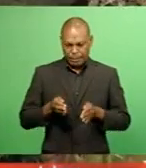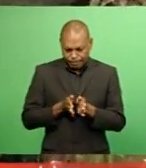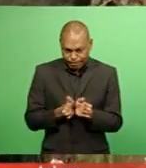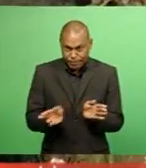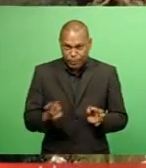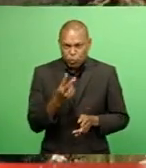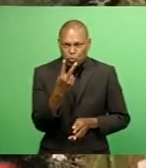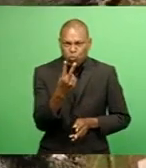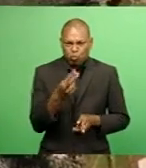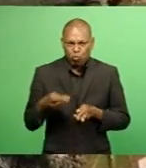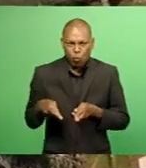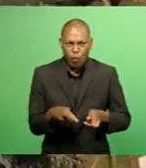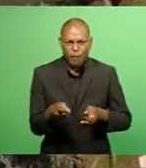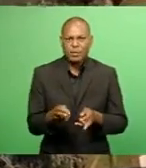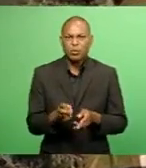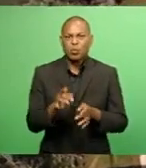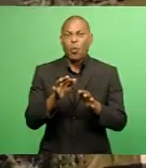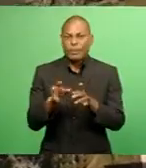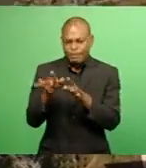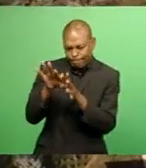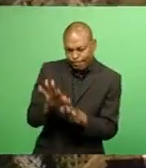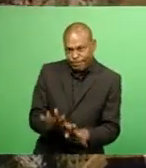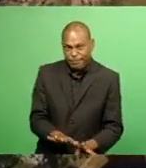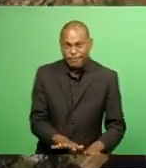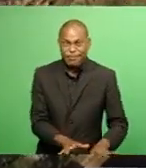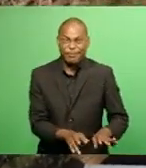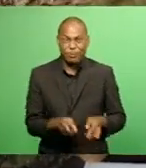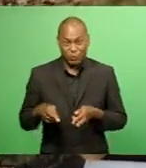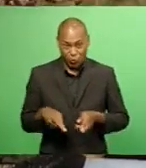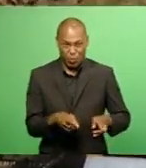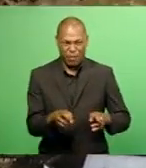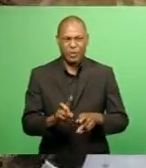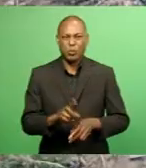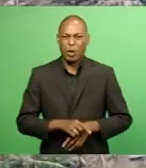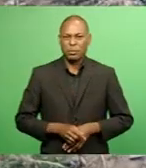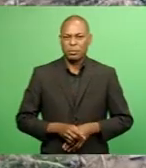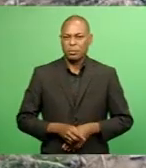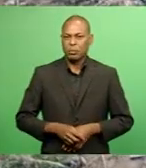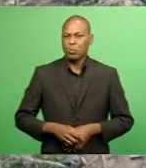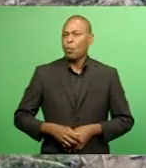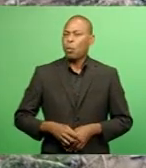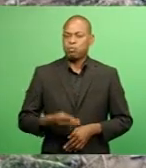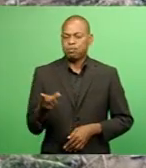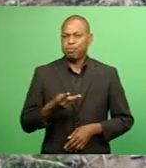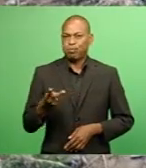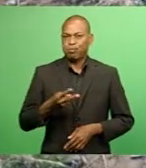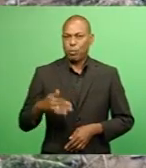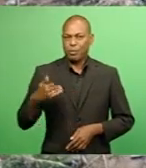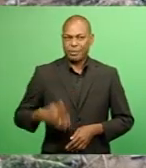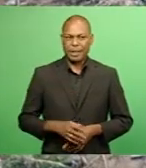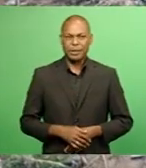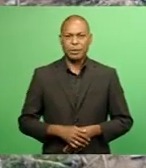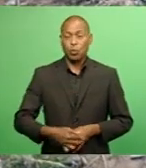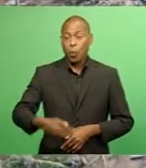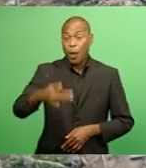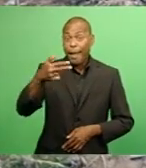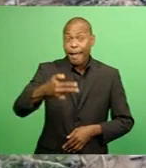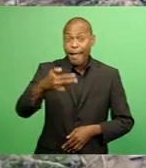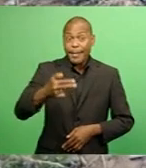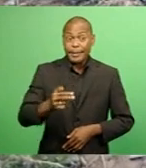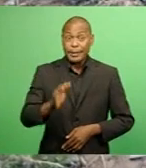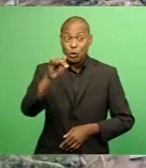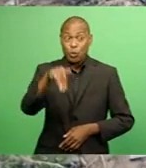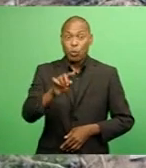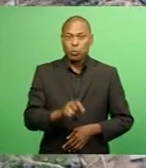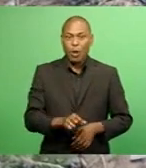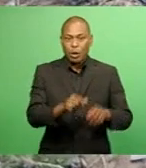the years, the erosion of the river banks have consumed the village from both sides. After 18 homes were washed away by the rising floodwaters